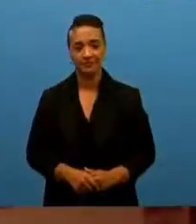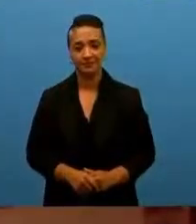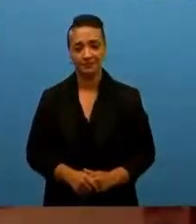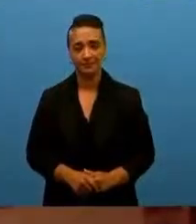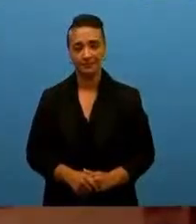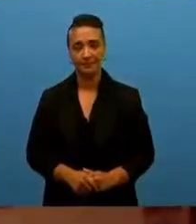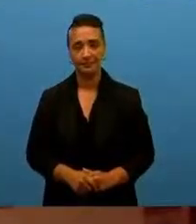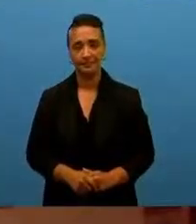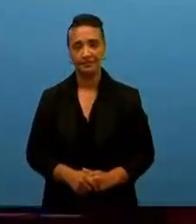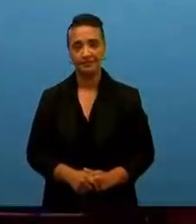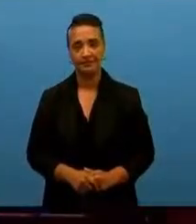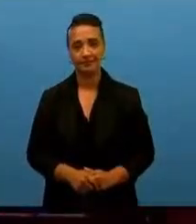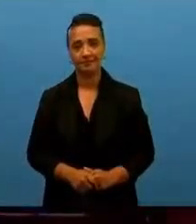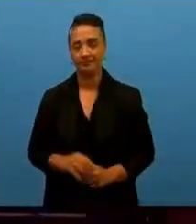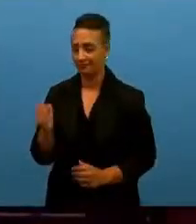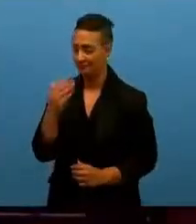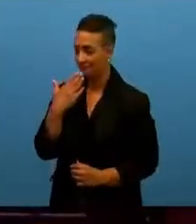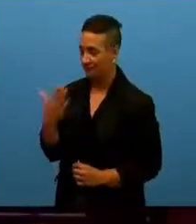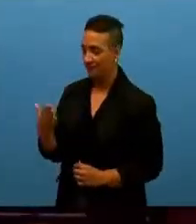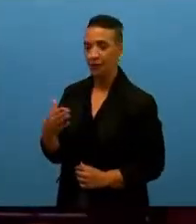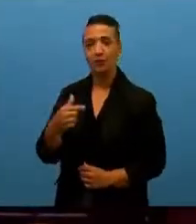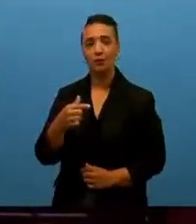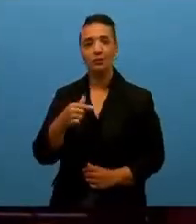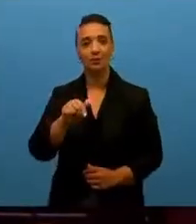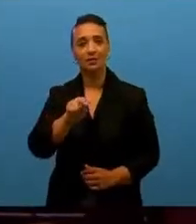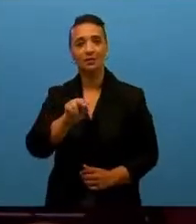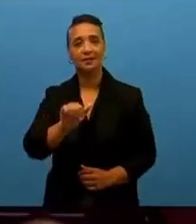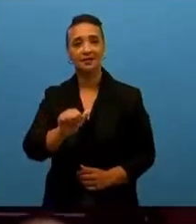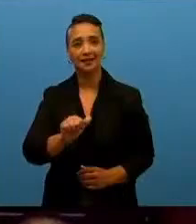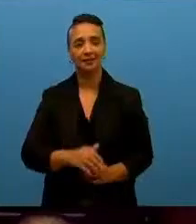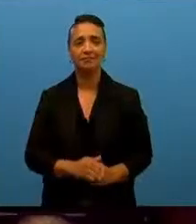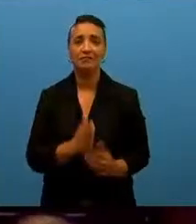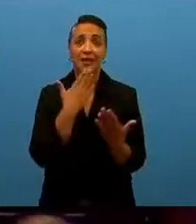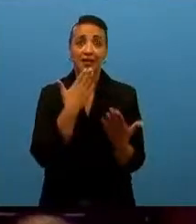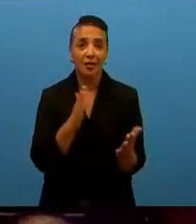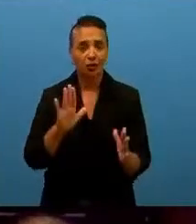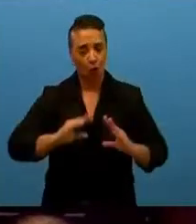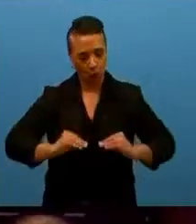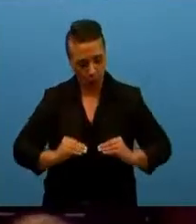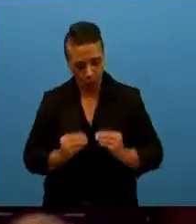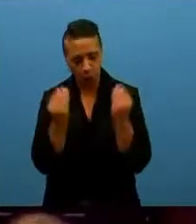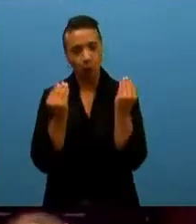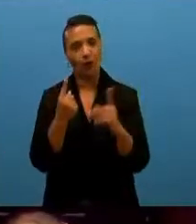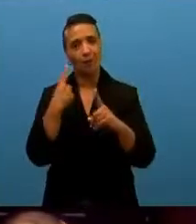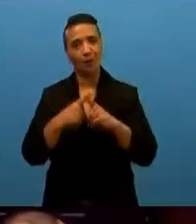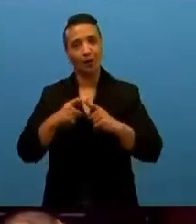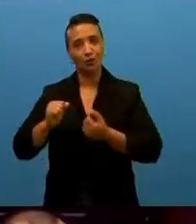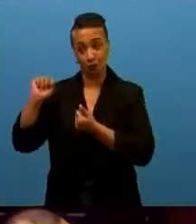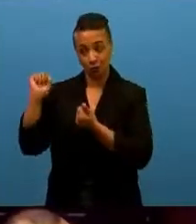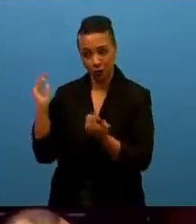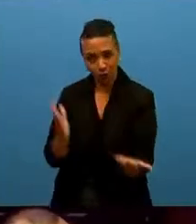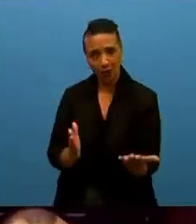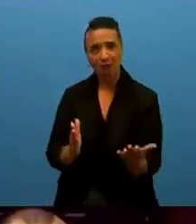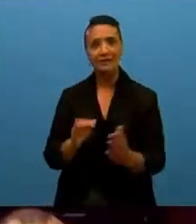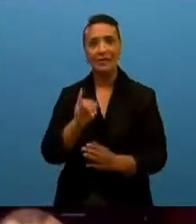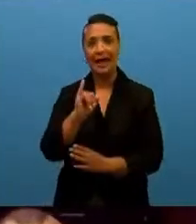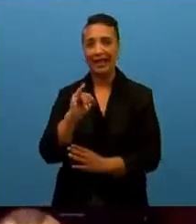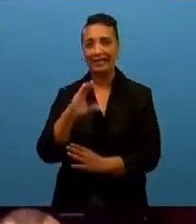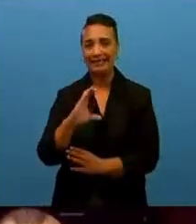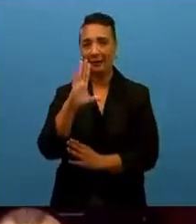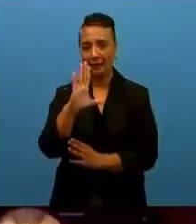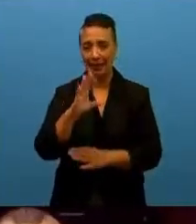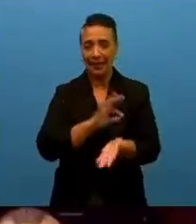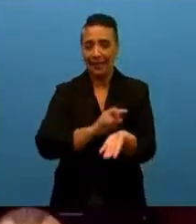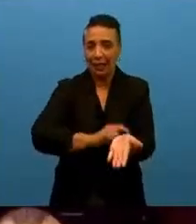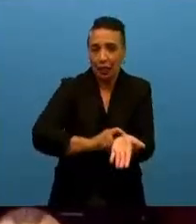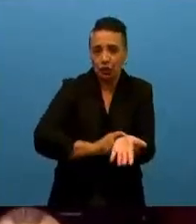Qianakak Tanya, I'm grateful for your youthfulness and your service as the co-chair of the Indigenous Coordinating Body. Thank